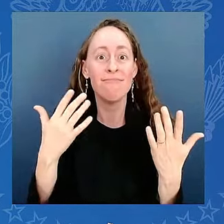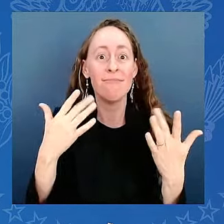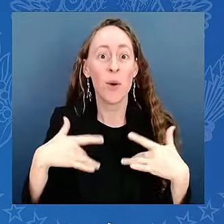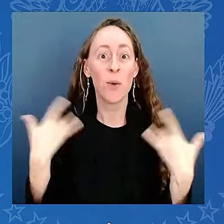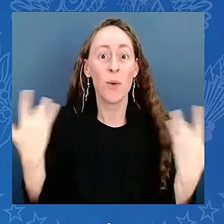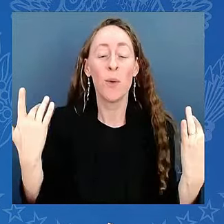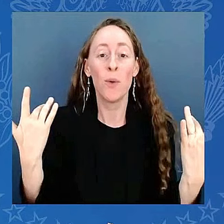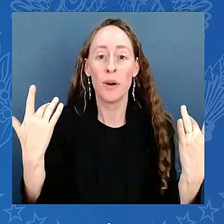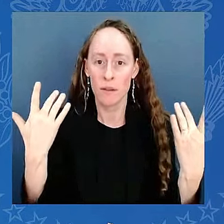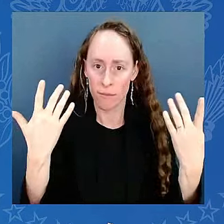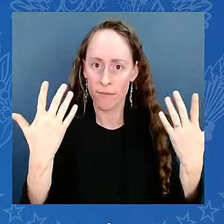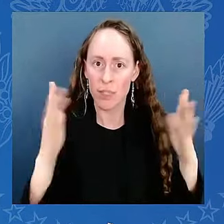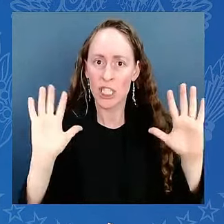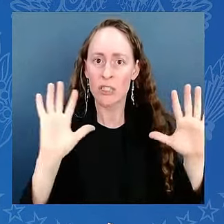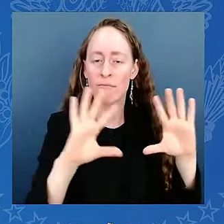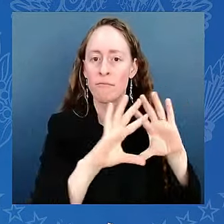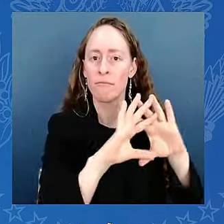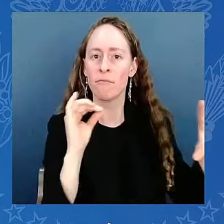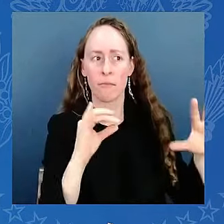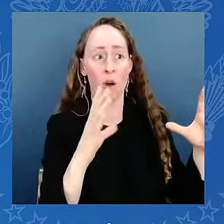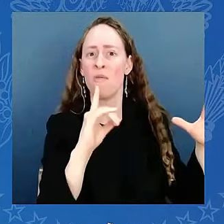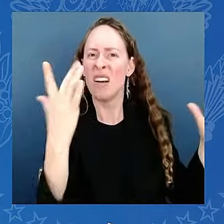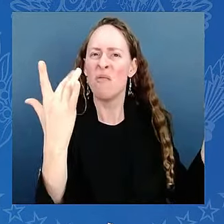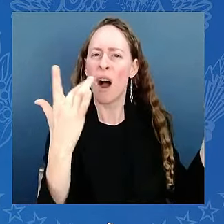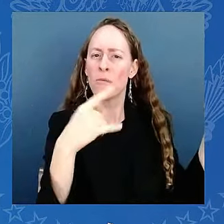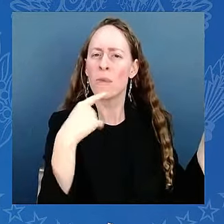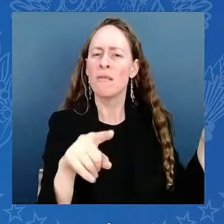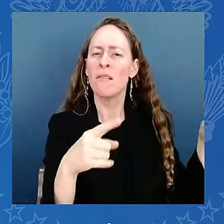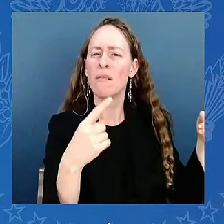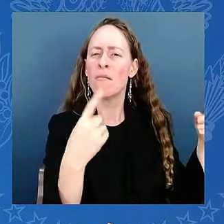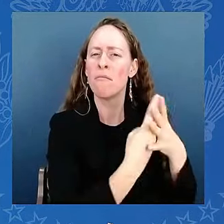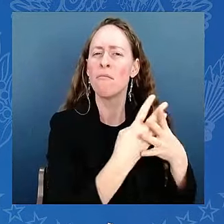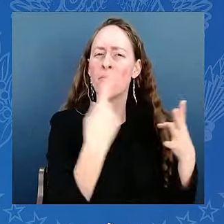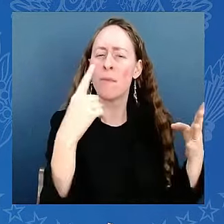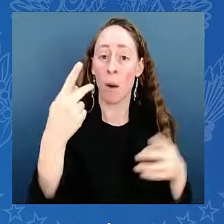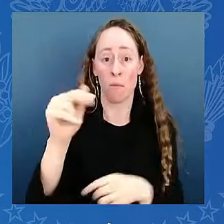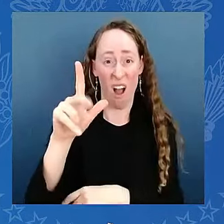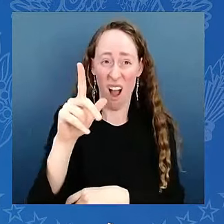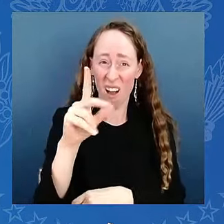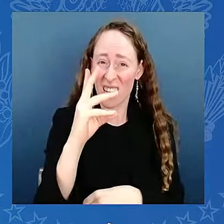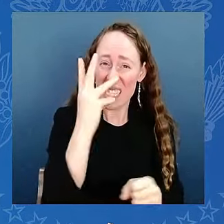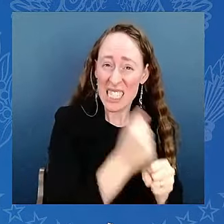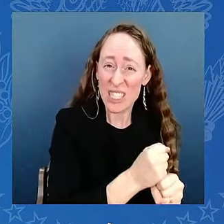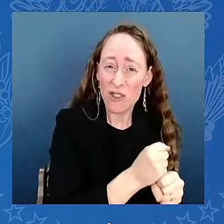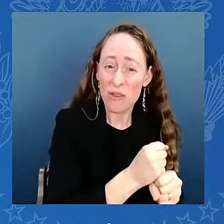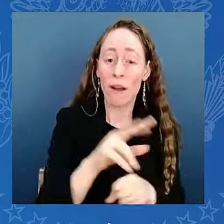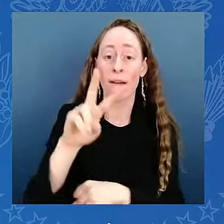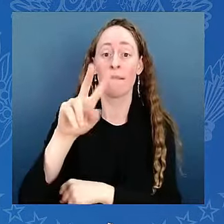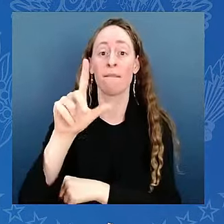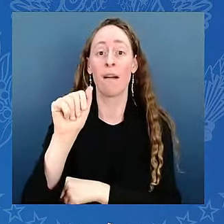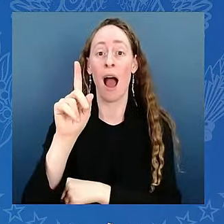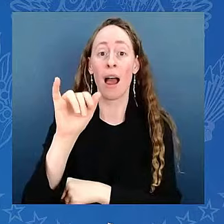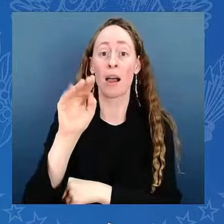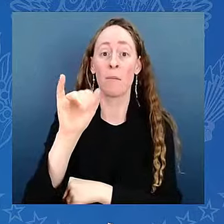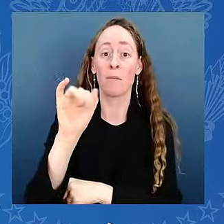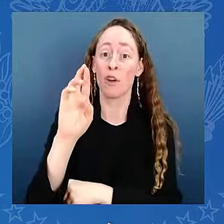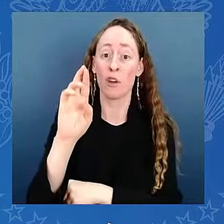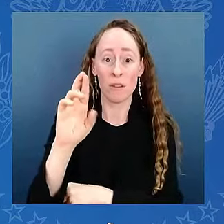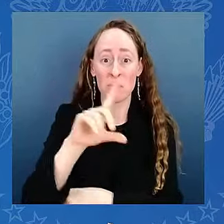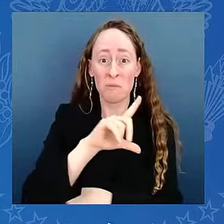Vladimir since 2022. Evan since March of 2023. And Alsu since October of